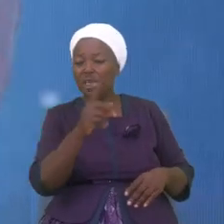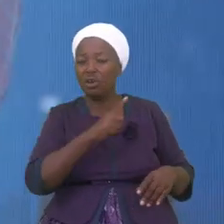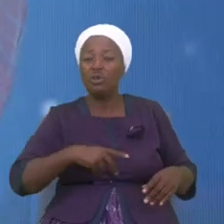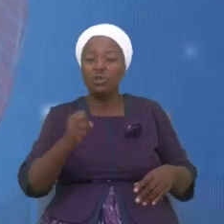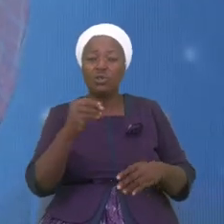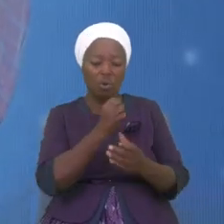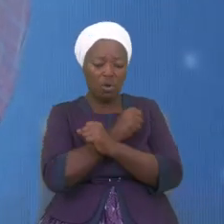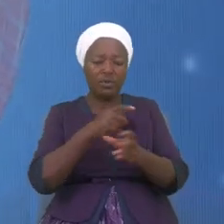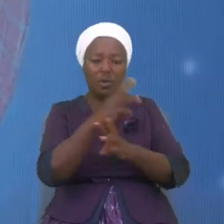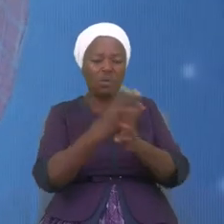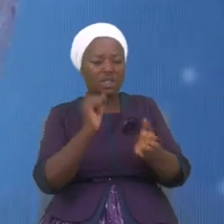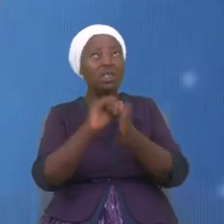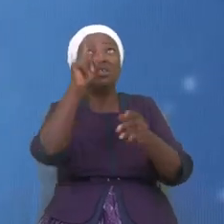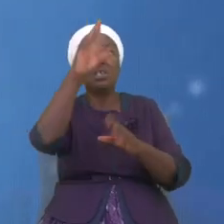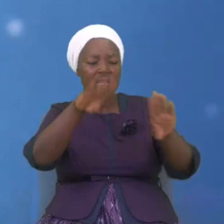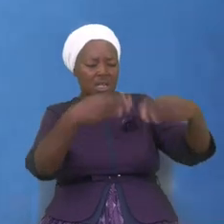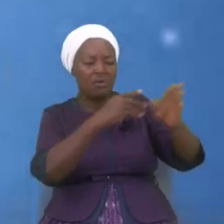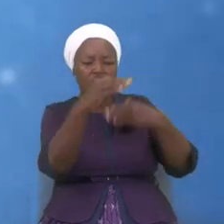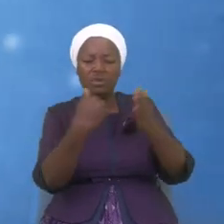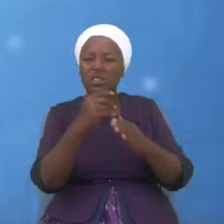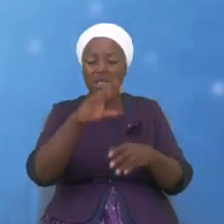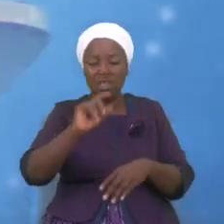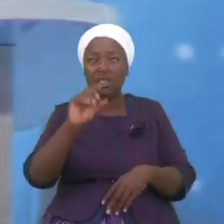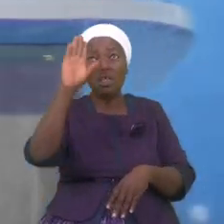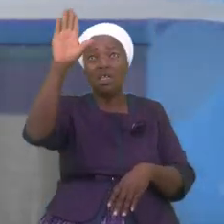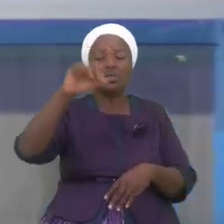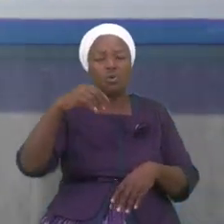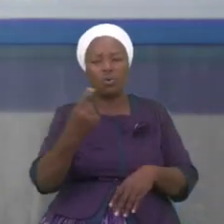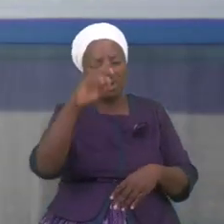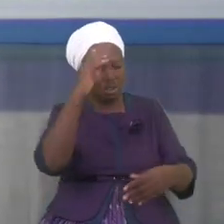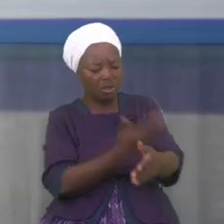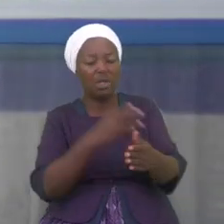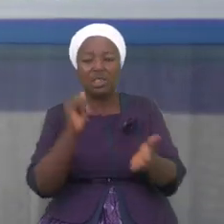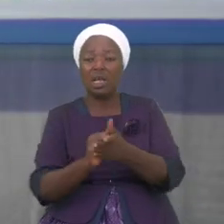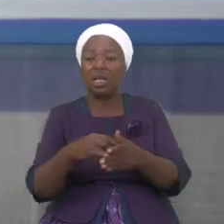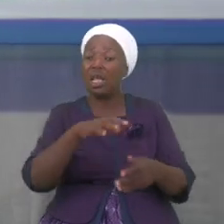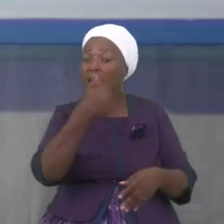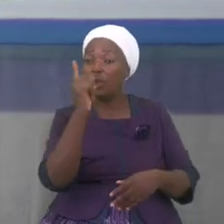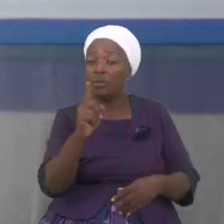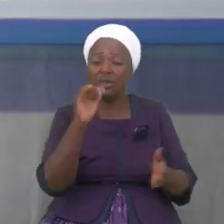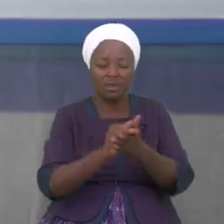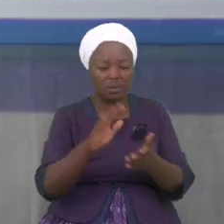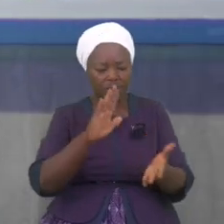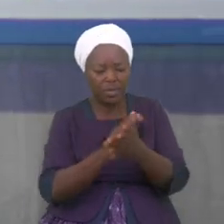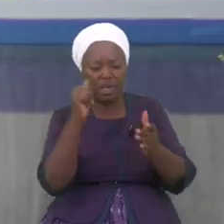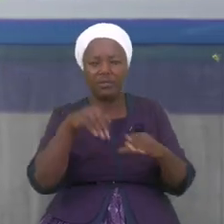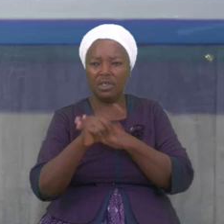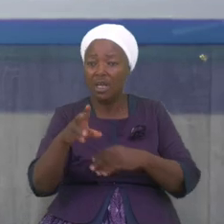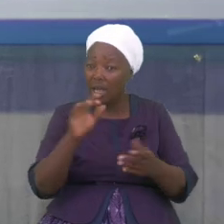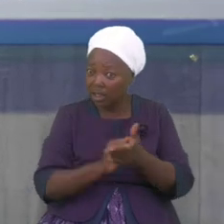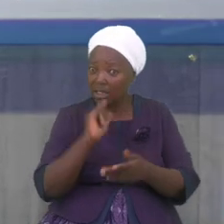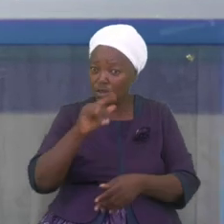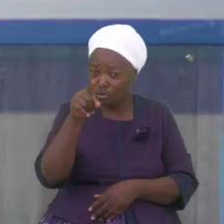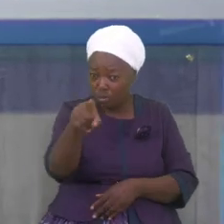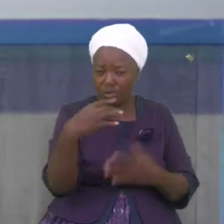he gave his only begotten Son, that whosoever believes in him, that's here tonight.